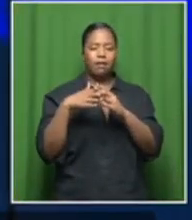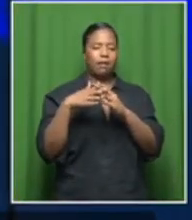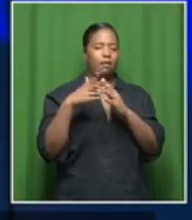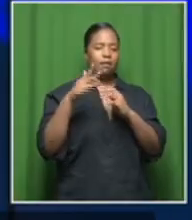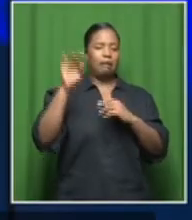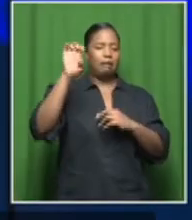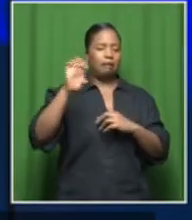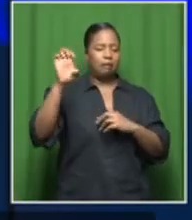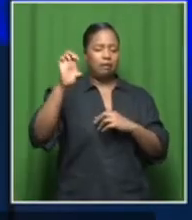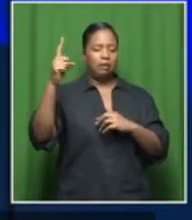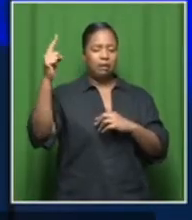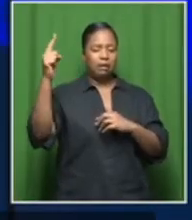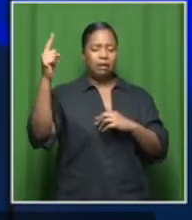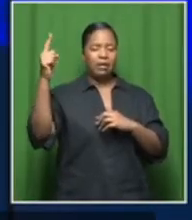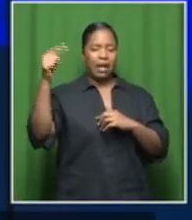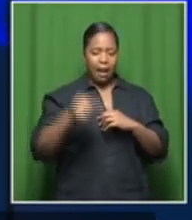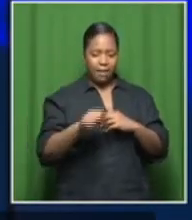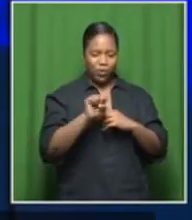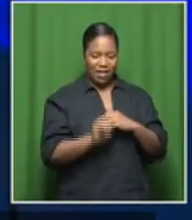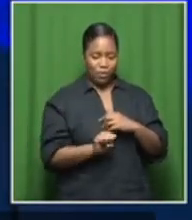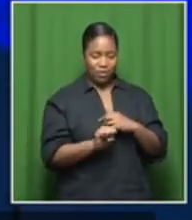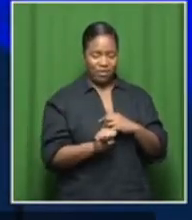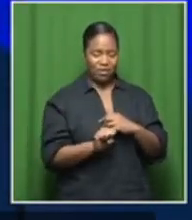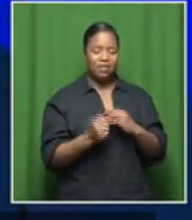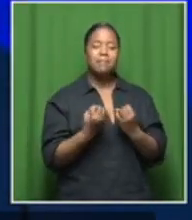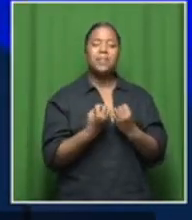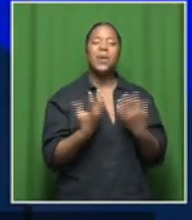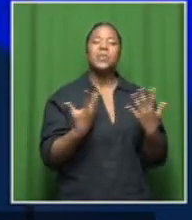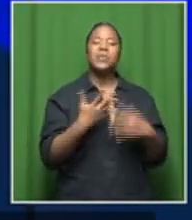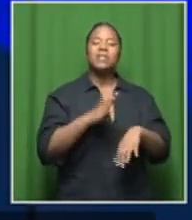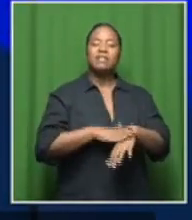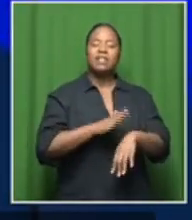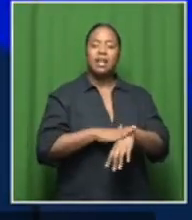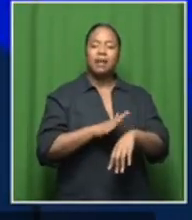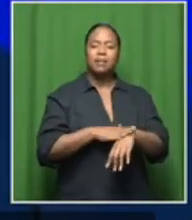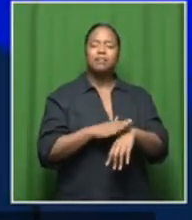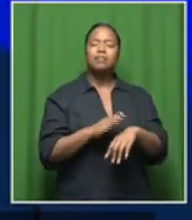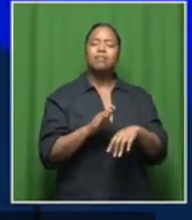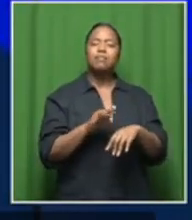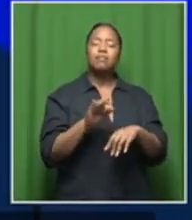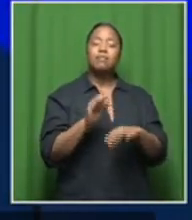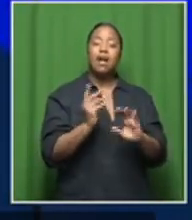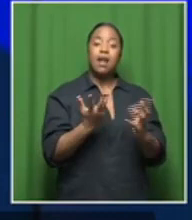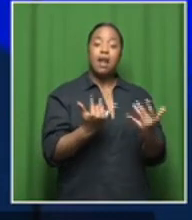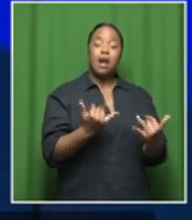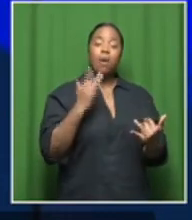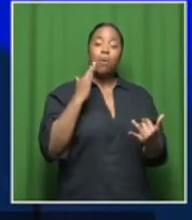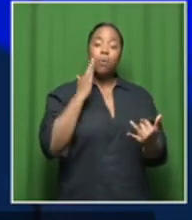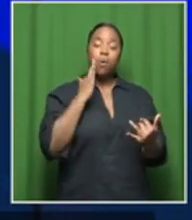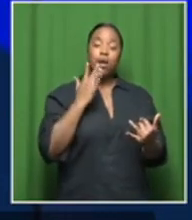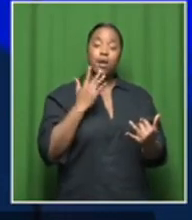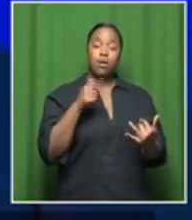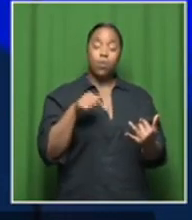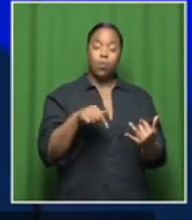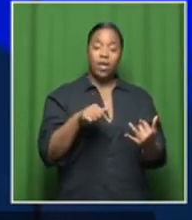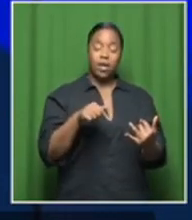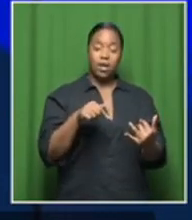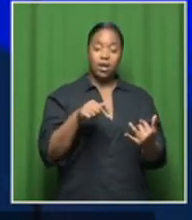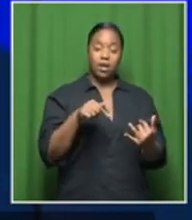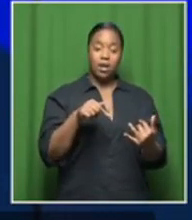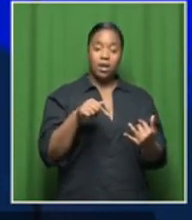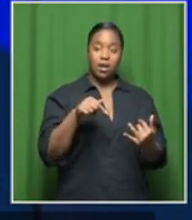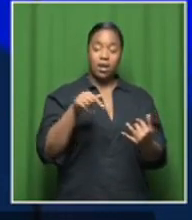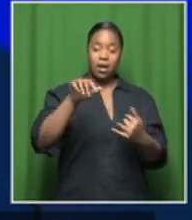Asia, Global South, one of the exceptional country in the Global South. Now, when we adapt them in South Africa,